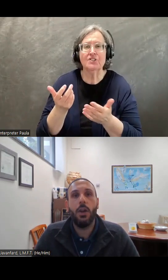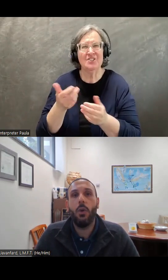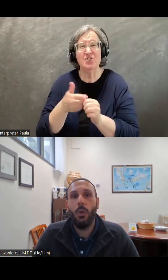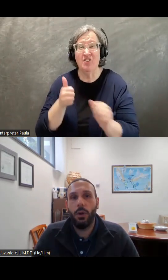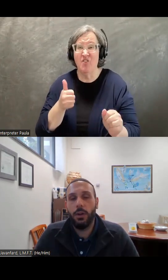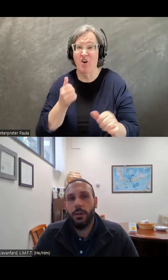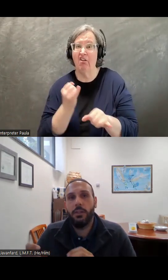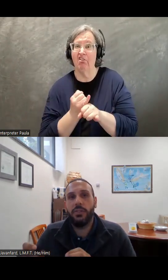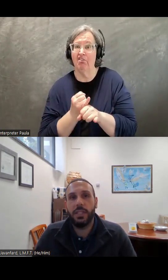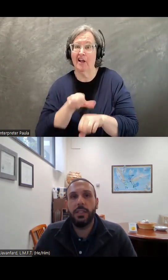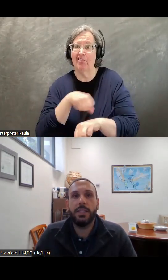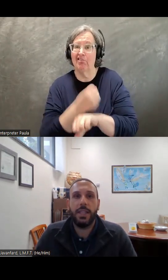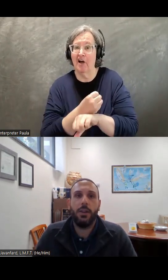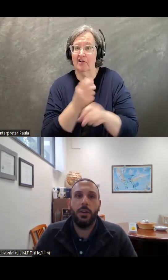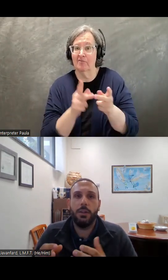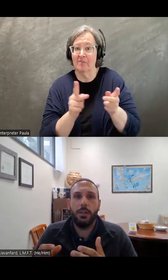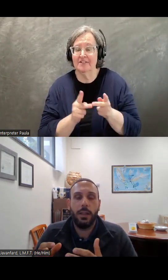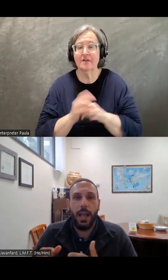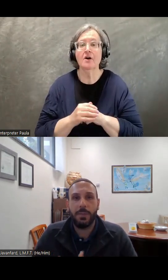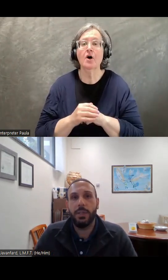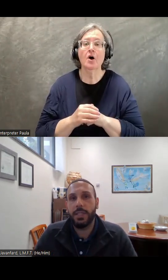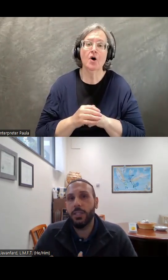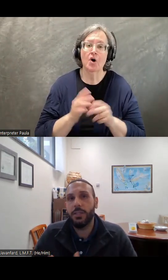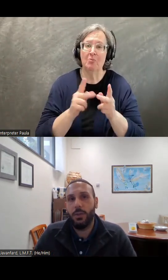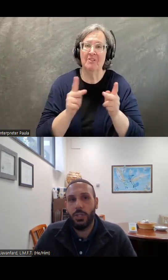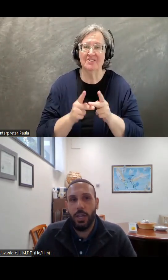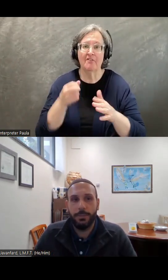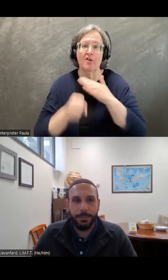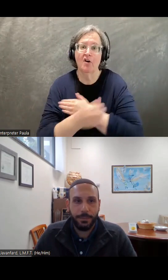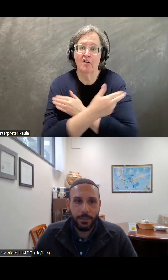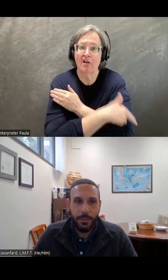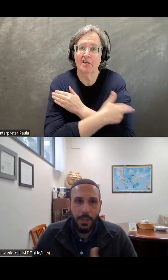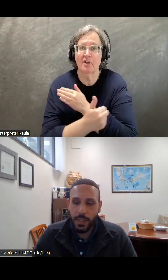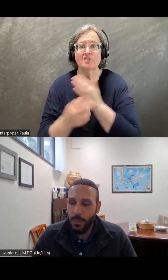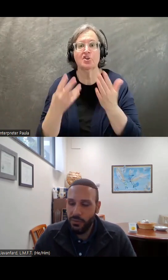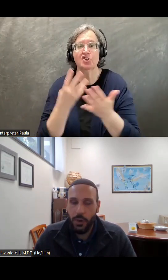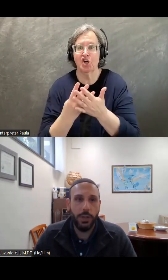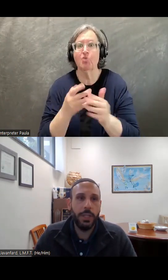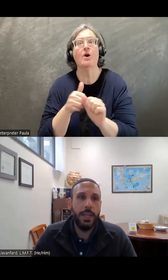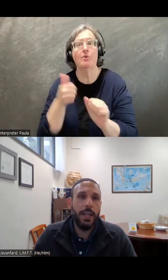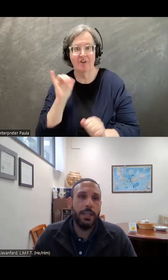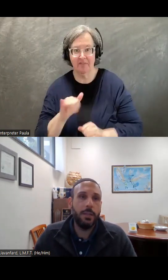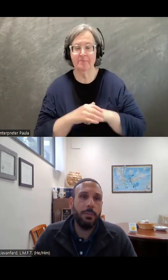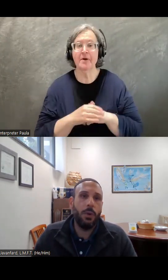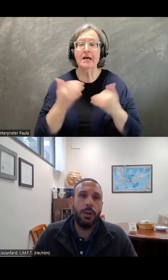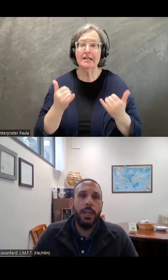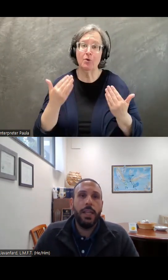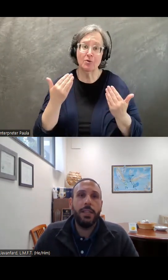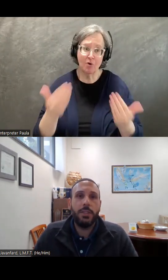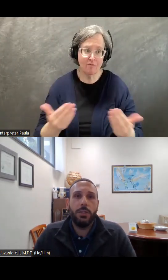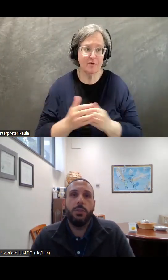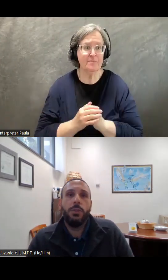facilities or facilities that are hospitalizations or jail. So let's move forward a little bit